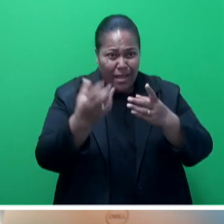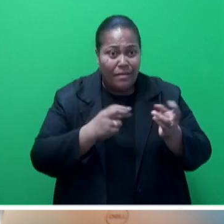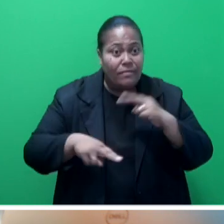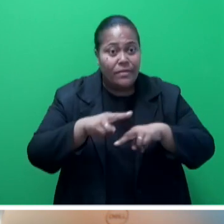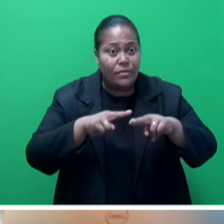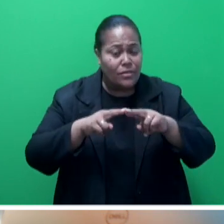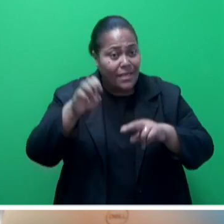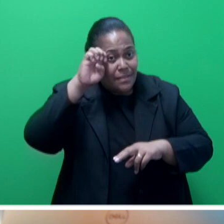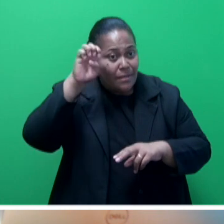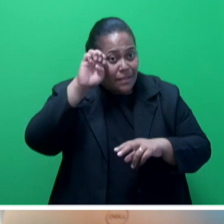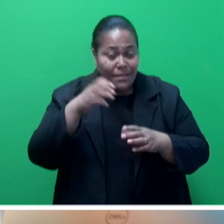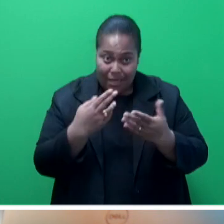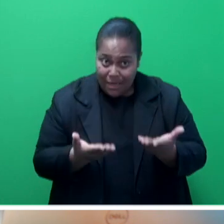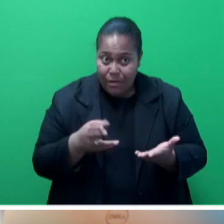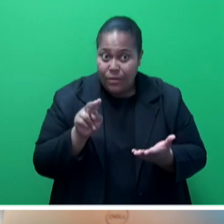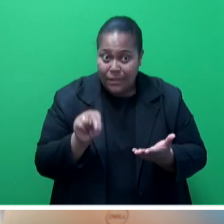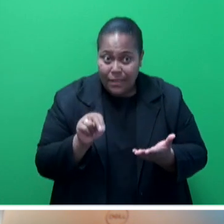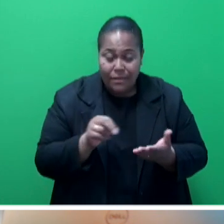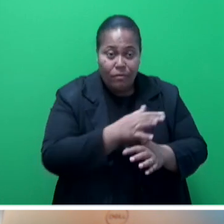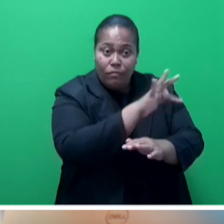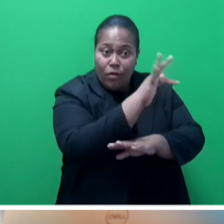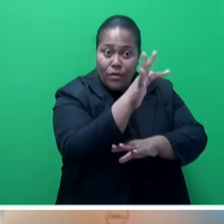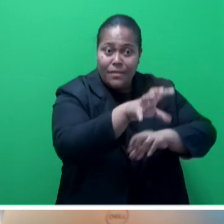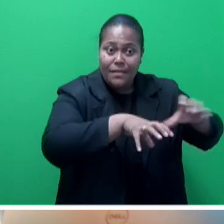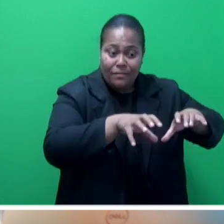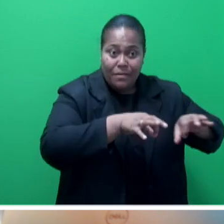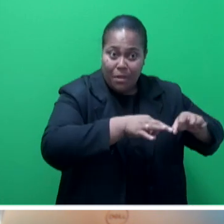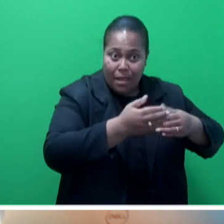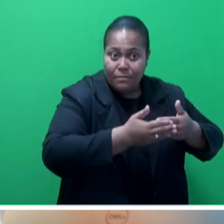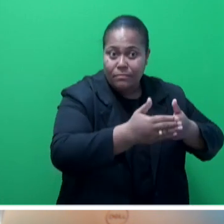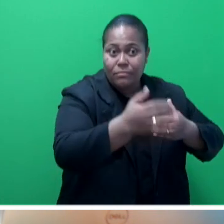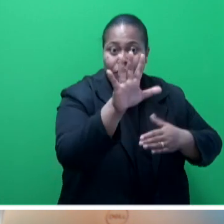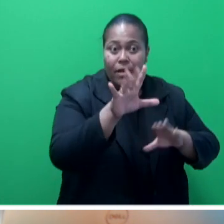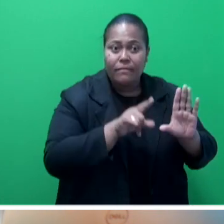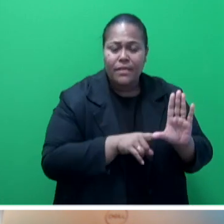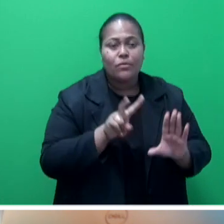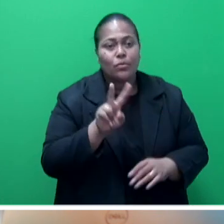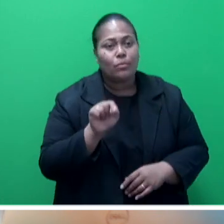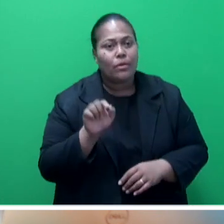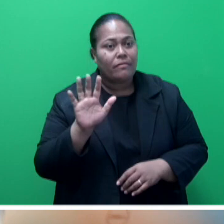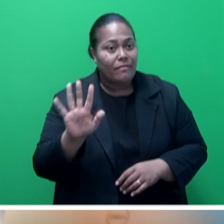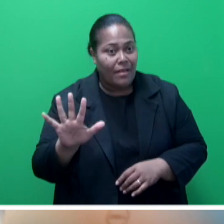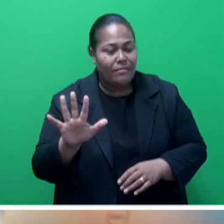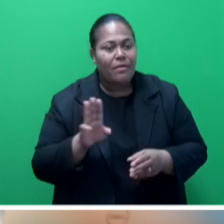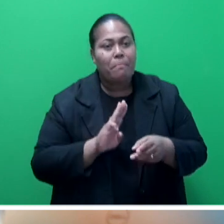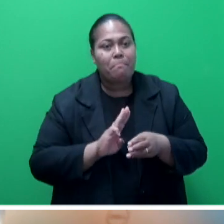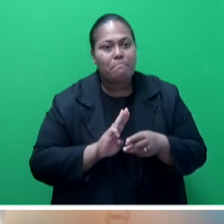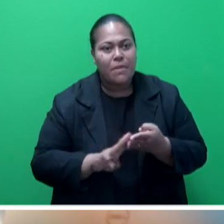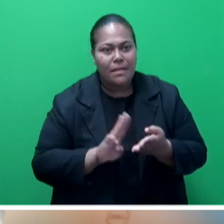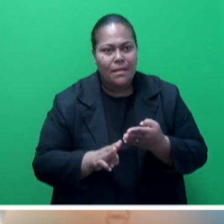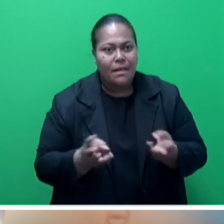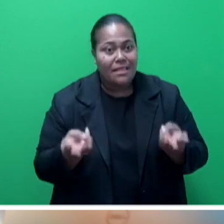to sequester from this forest activities over the next 5 years is 2.5 million tons, which